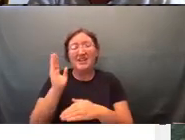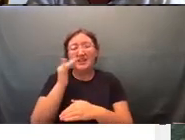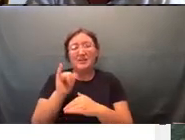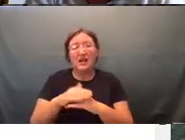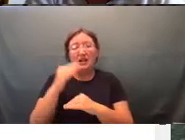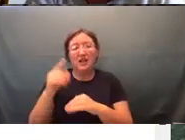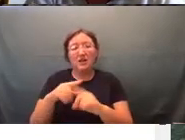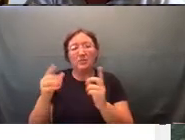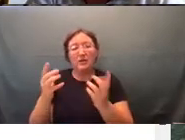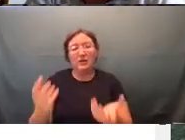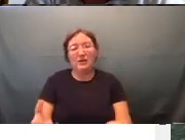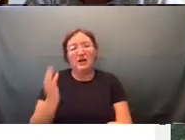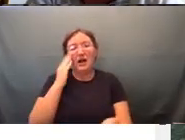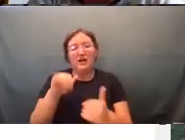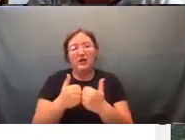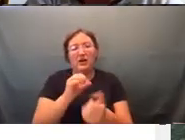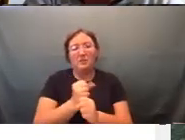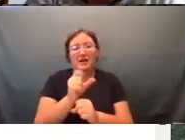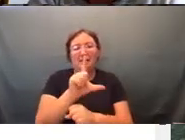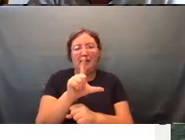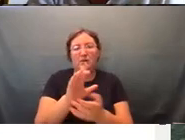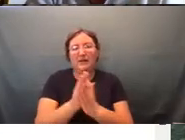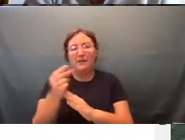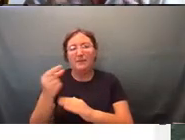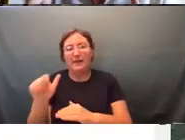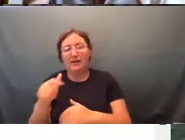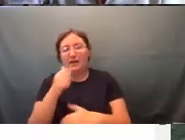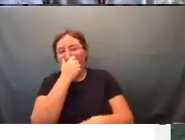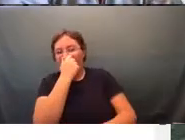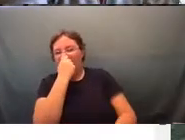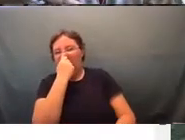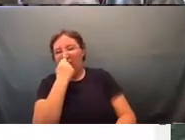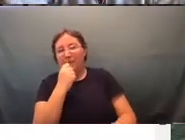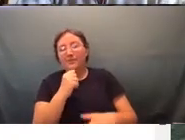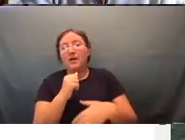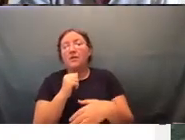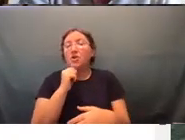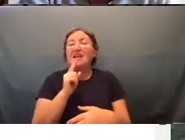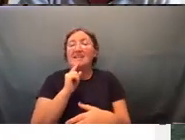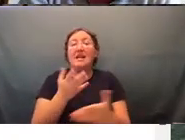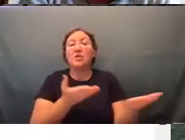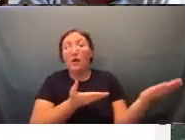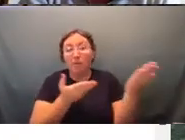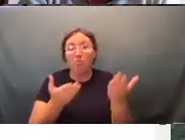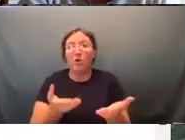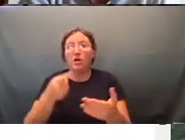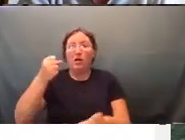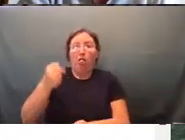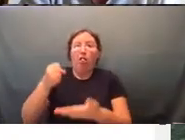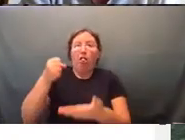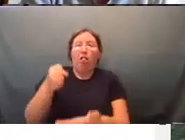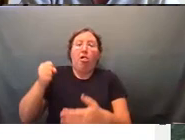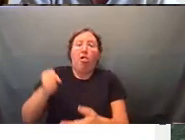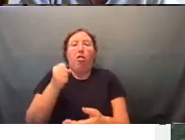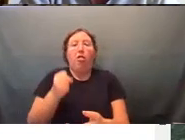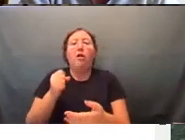don't know how to convert liters to gallons. And then they're not saying to carry that 1 gallon jug the whole way,